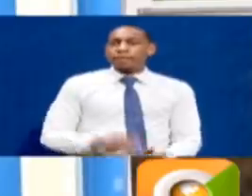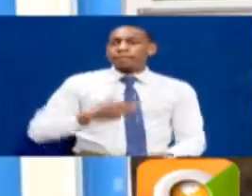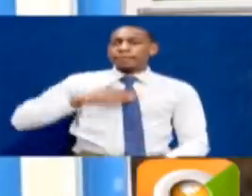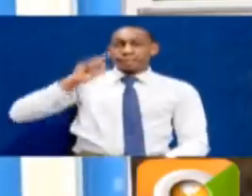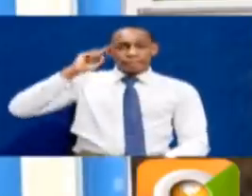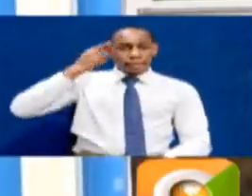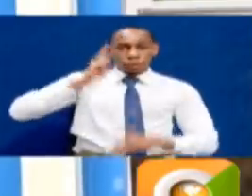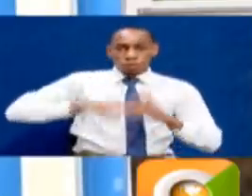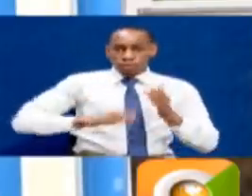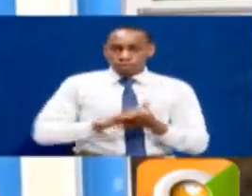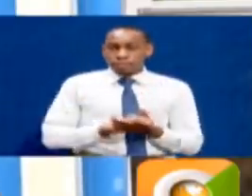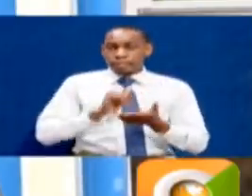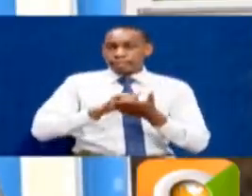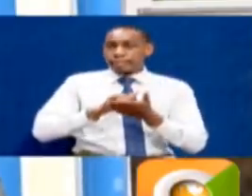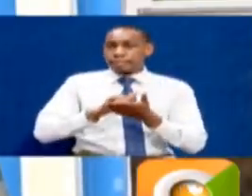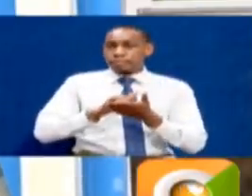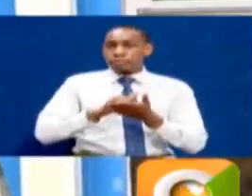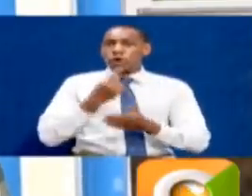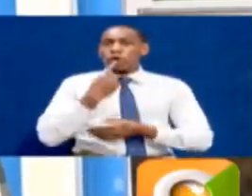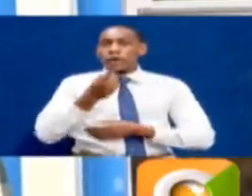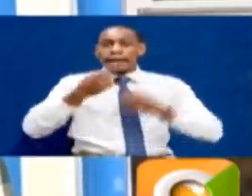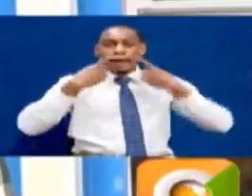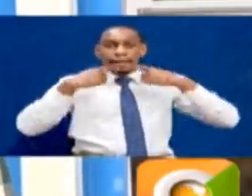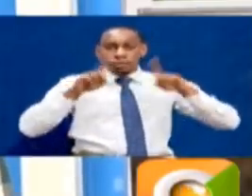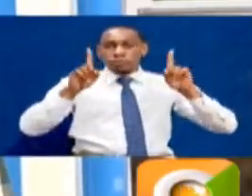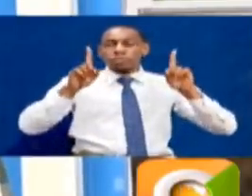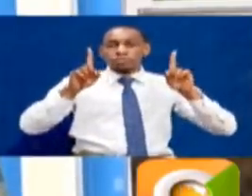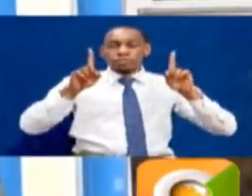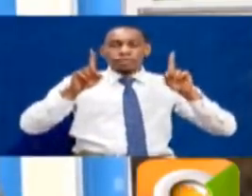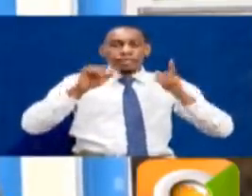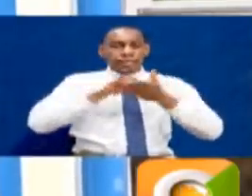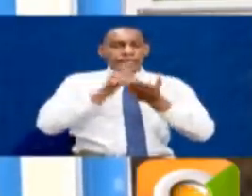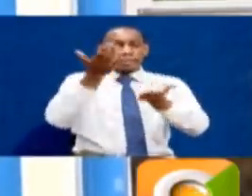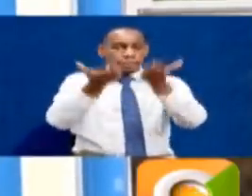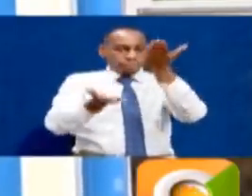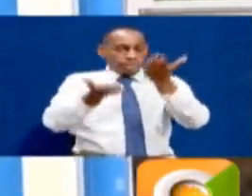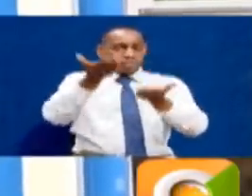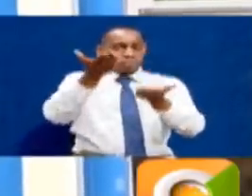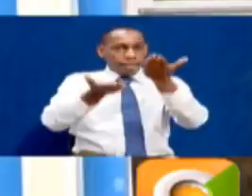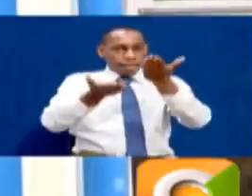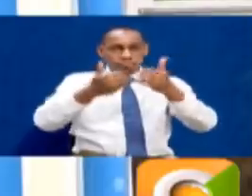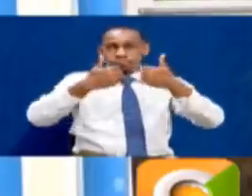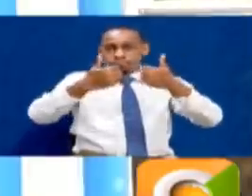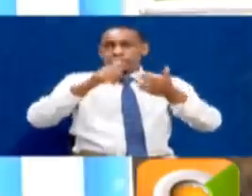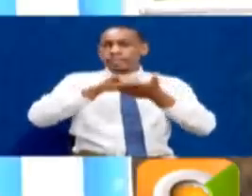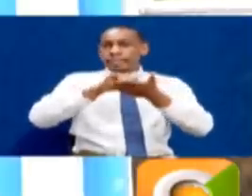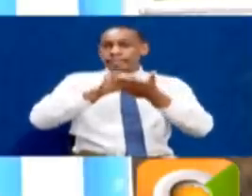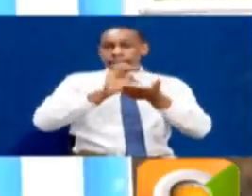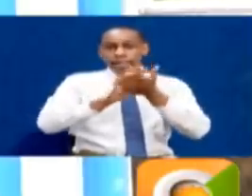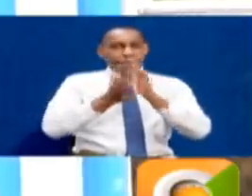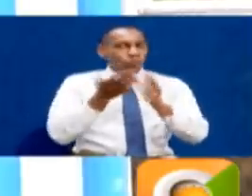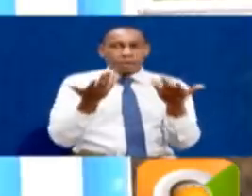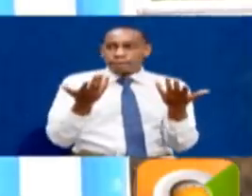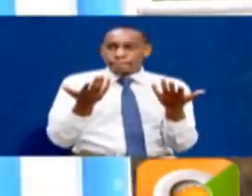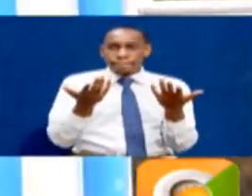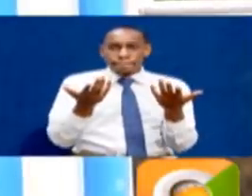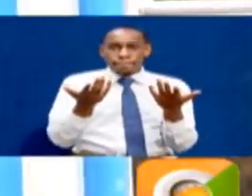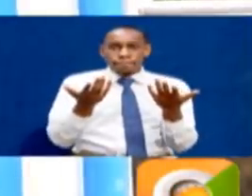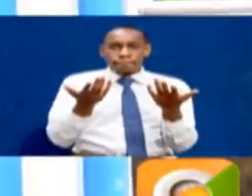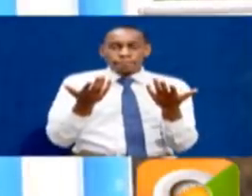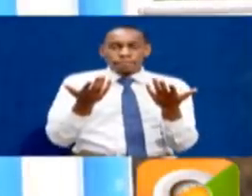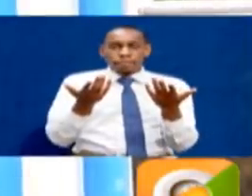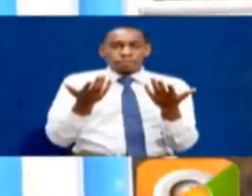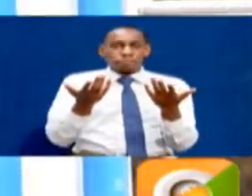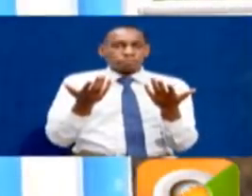I think the direction he gave is a balance to ensure that there's no explosion